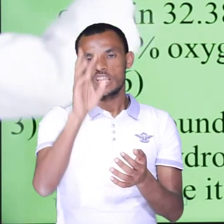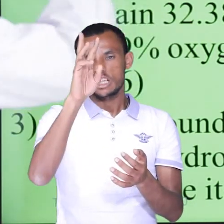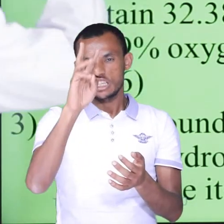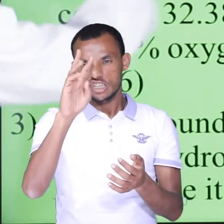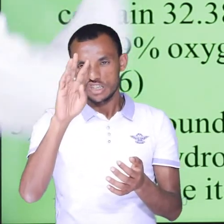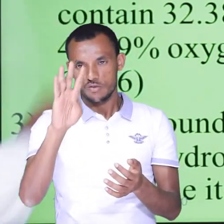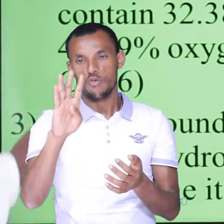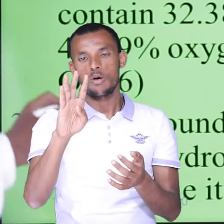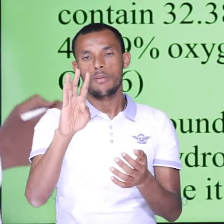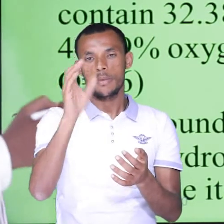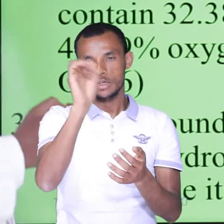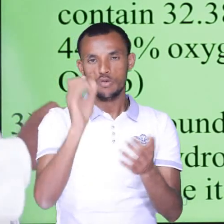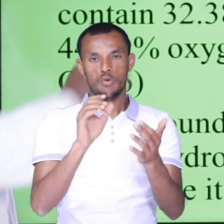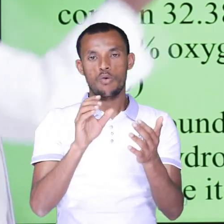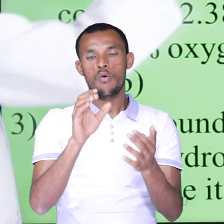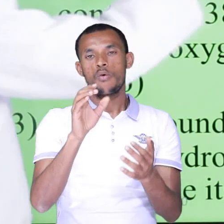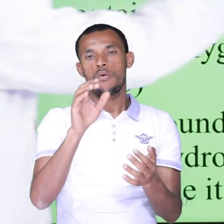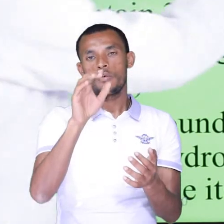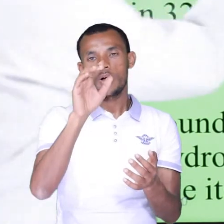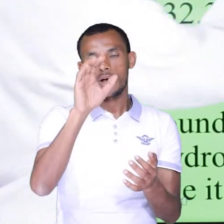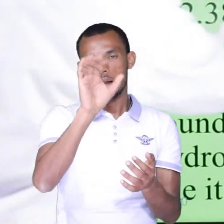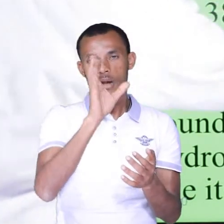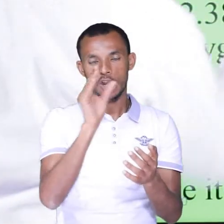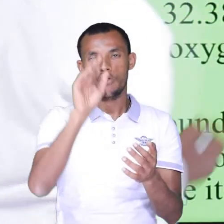64% of carbon and